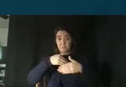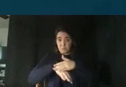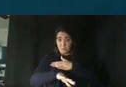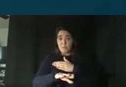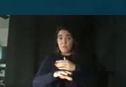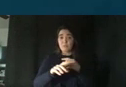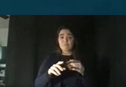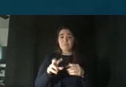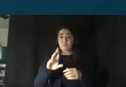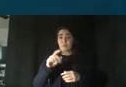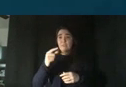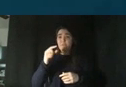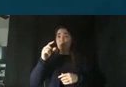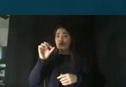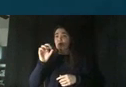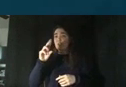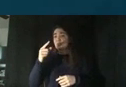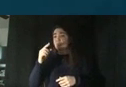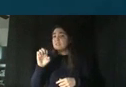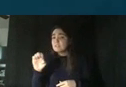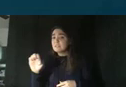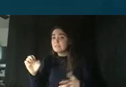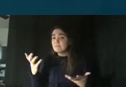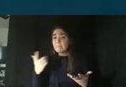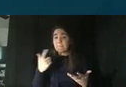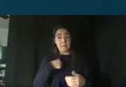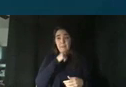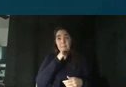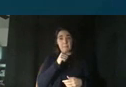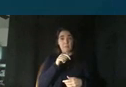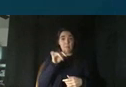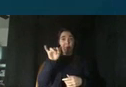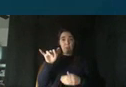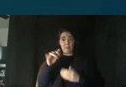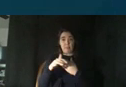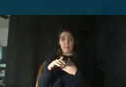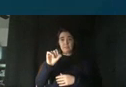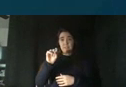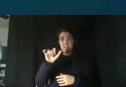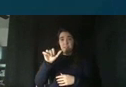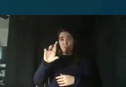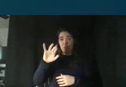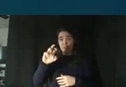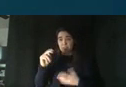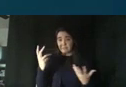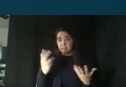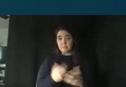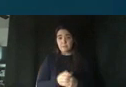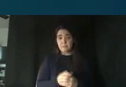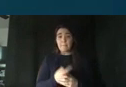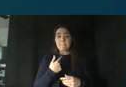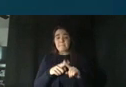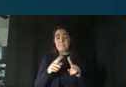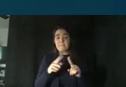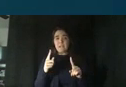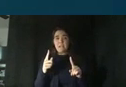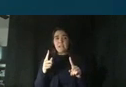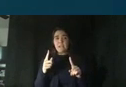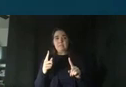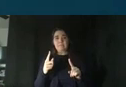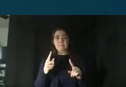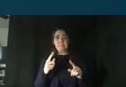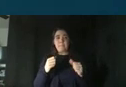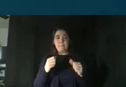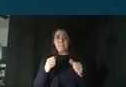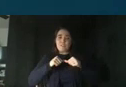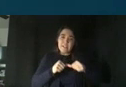I'm not Syrian though, but I went out of my way to make sure I wrote this alongside